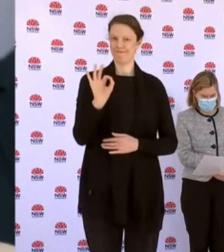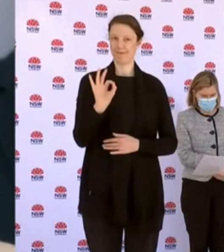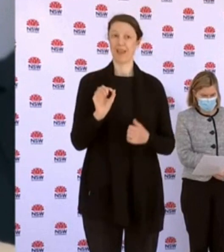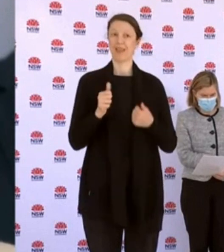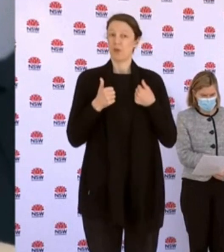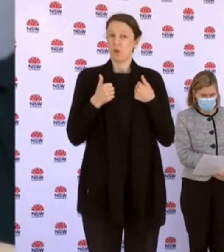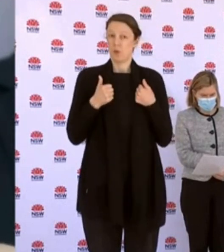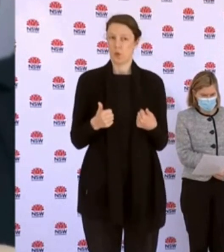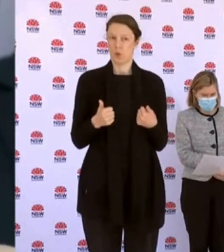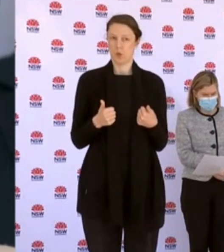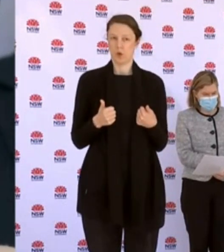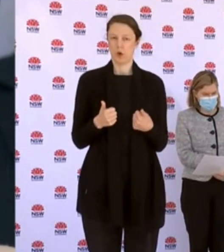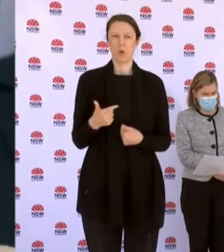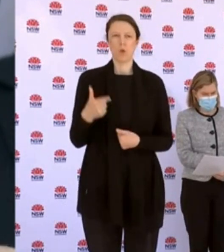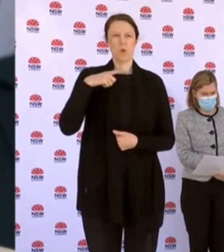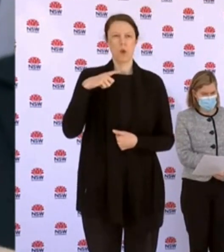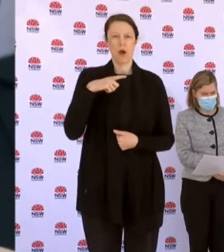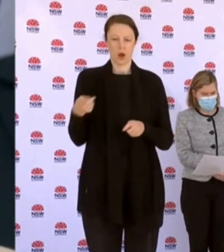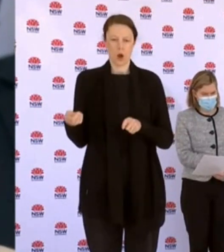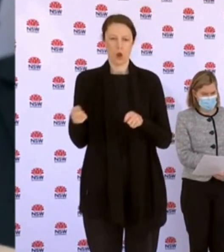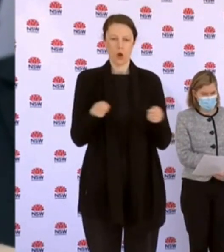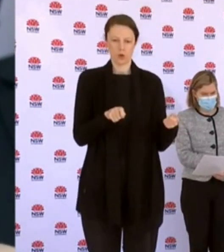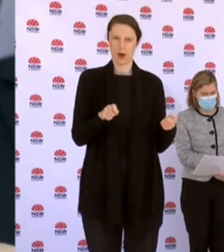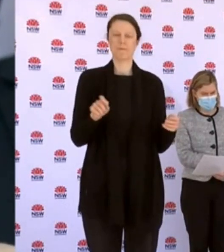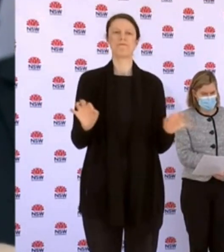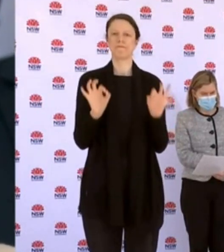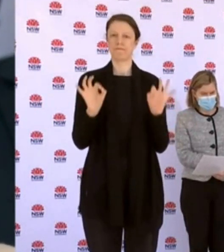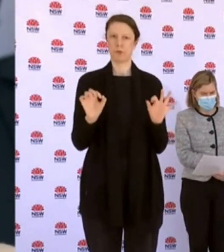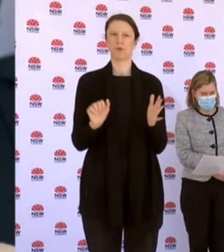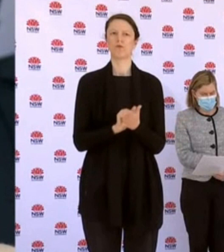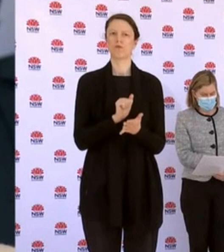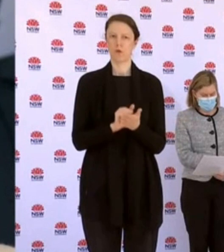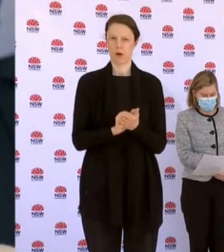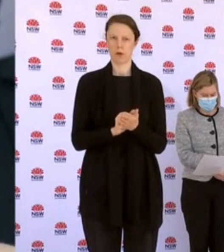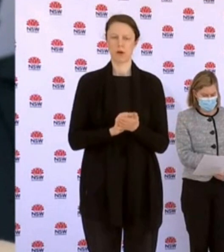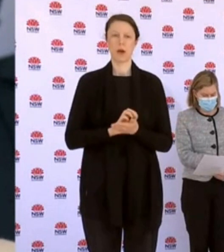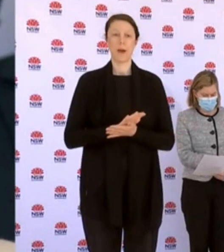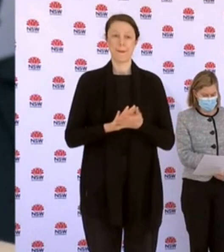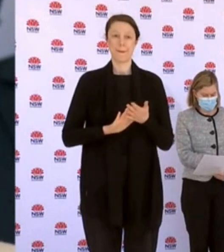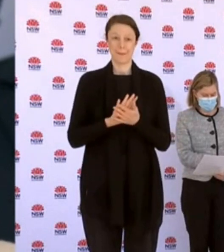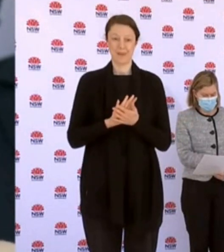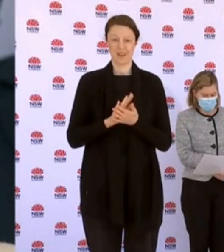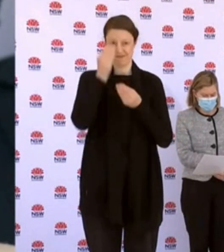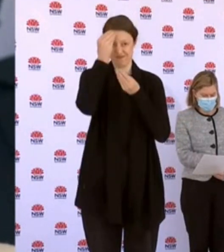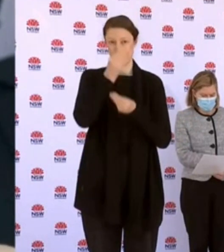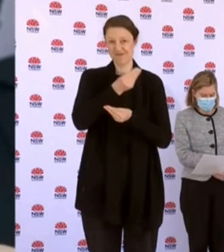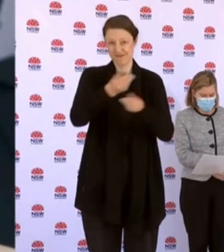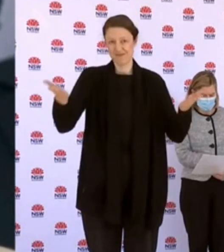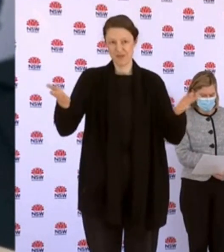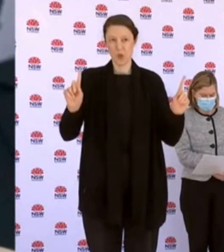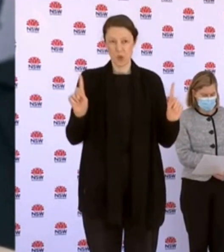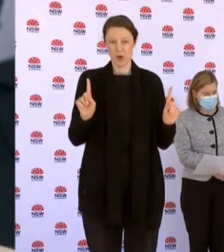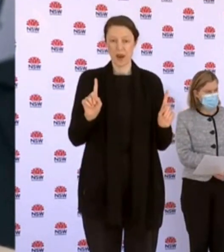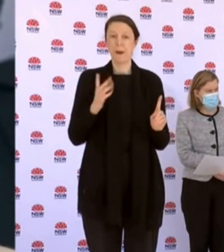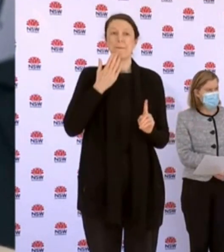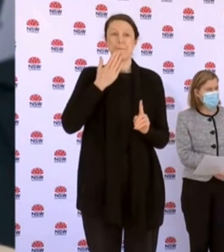us that the settings we have in place are having an impact. So my strongest message to everybody is keep doing what